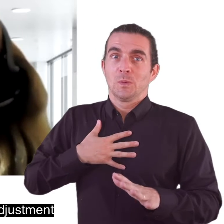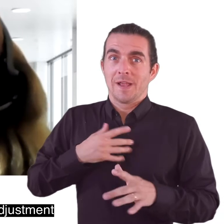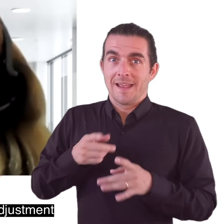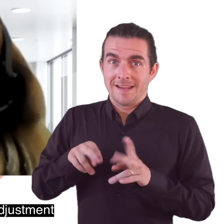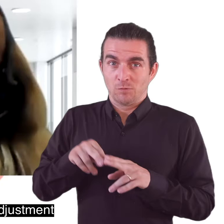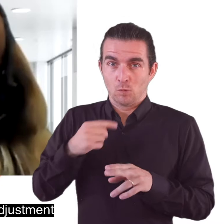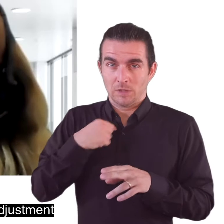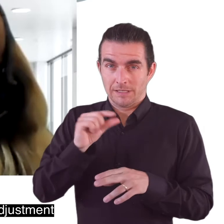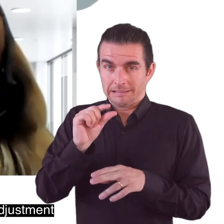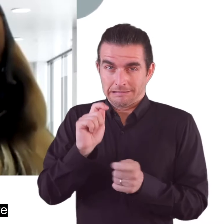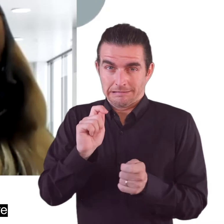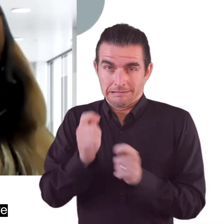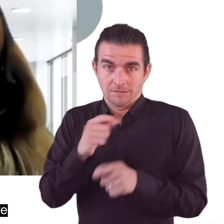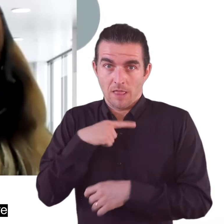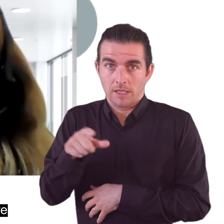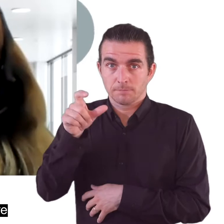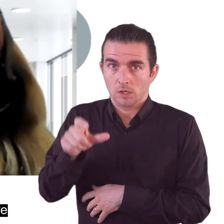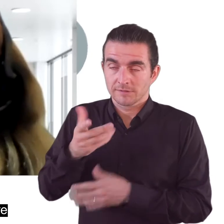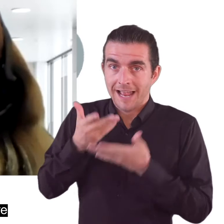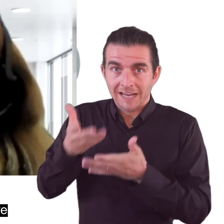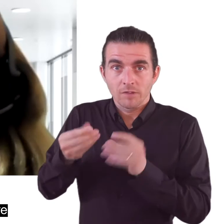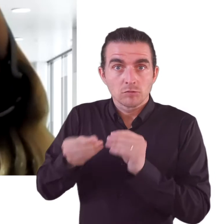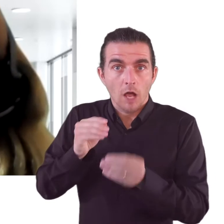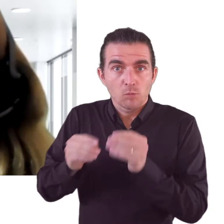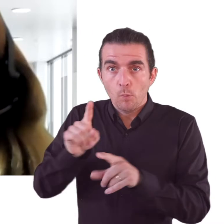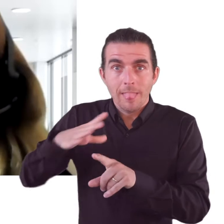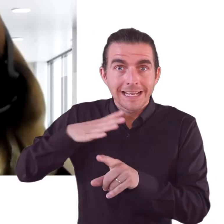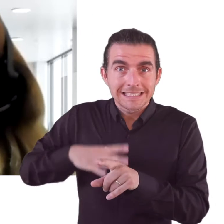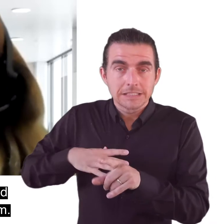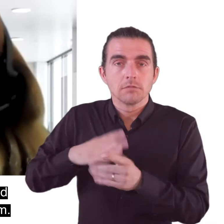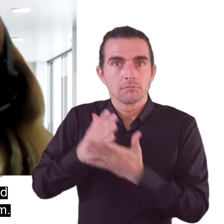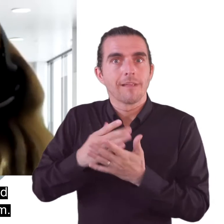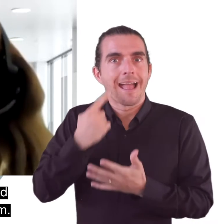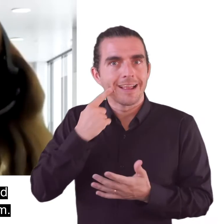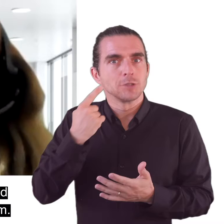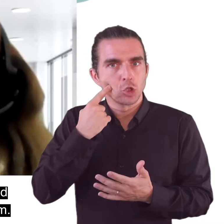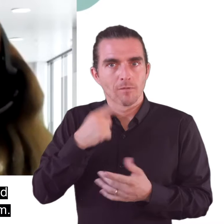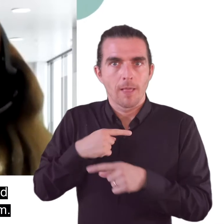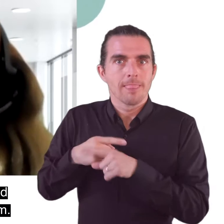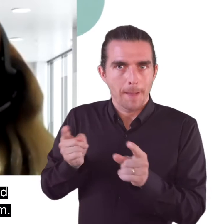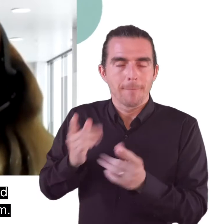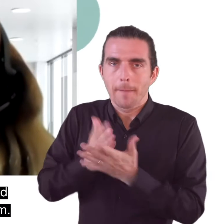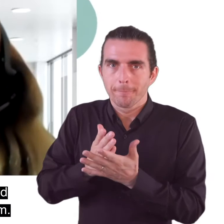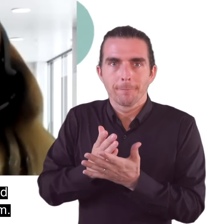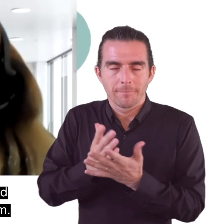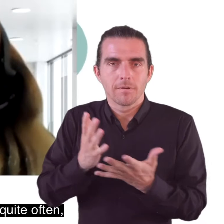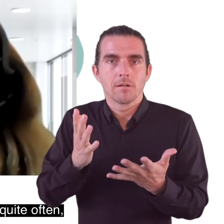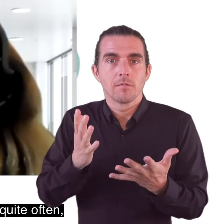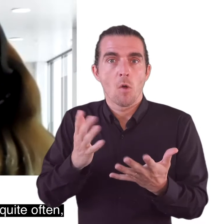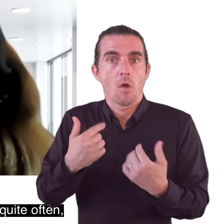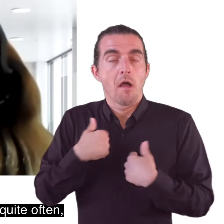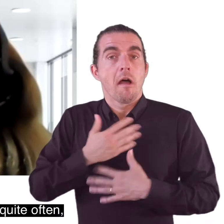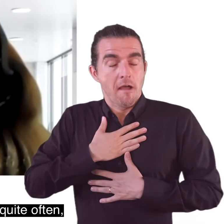goodness, if we could make that small adjustment for this individual, give them the software that they needed, then actually life would be a lot easier for them. But